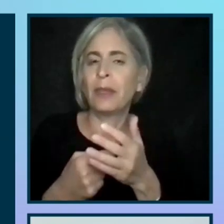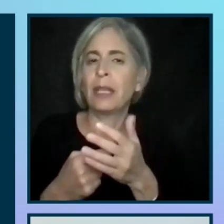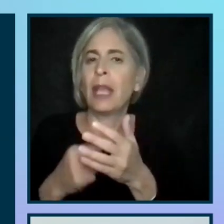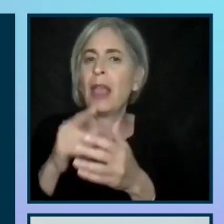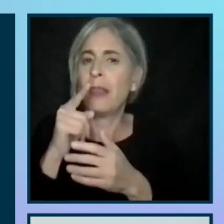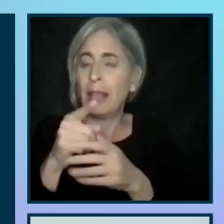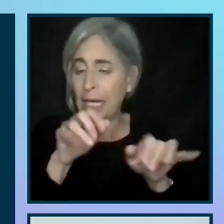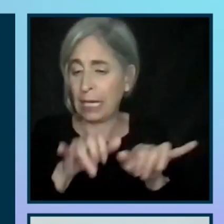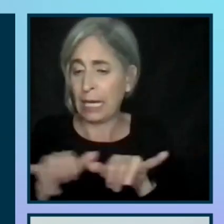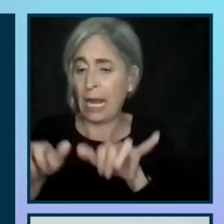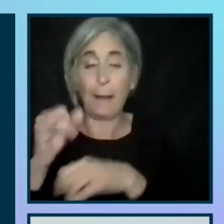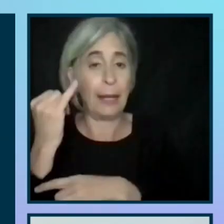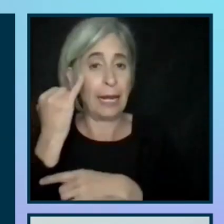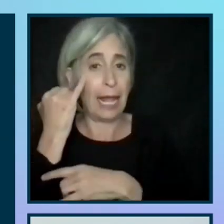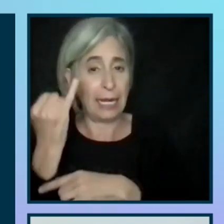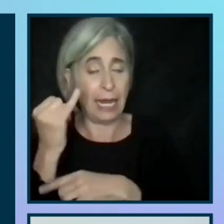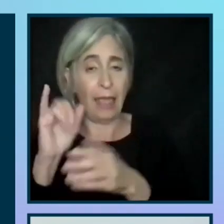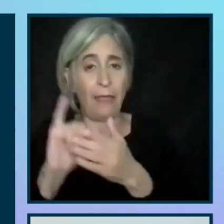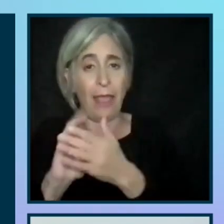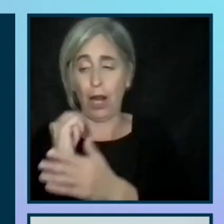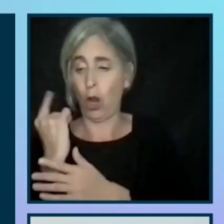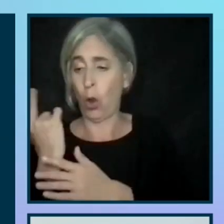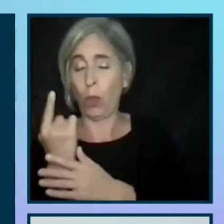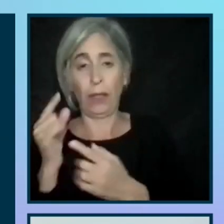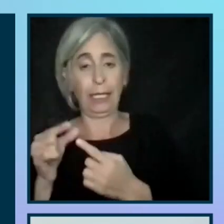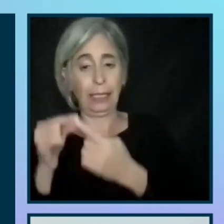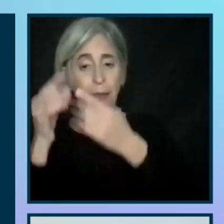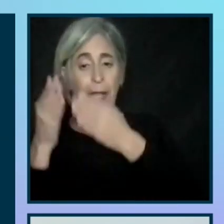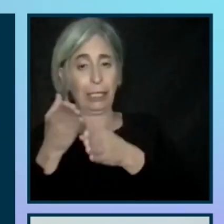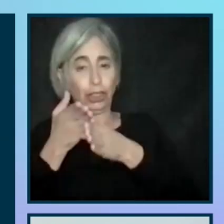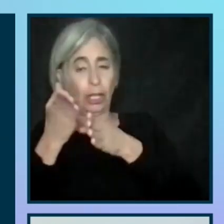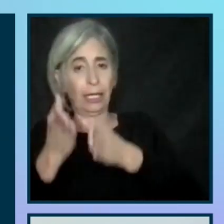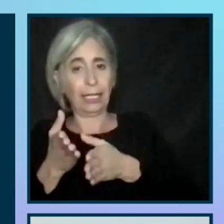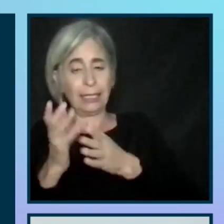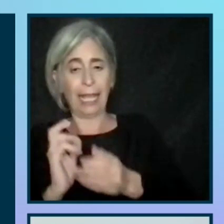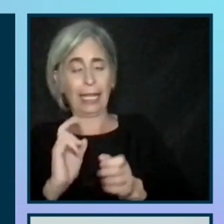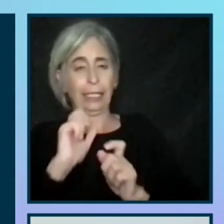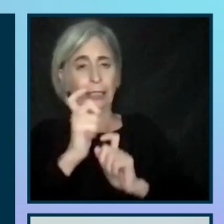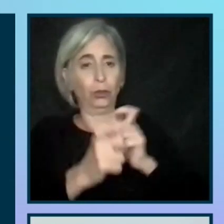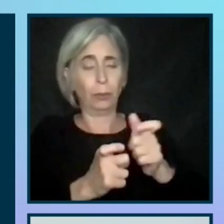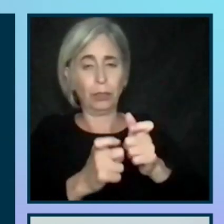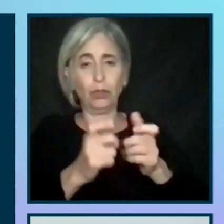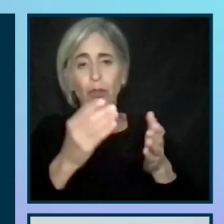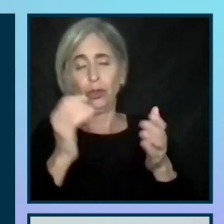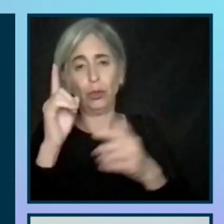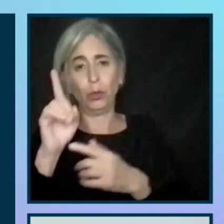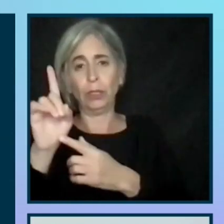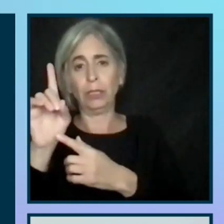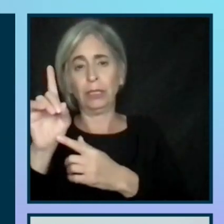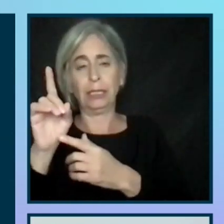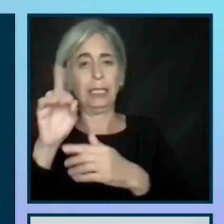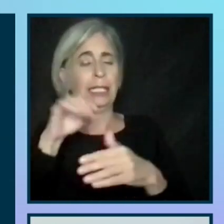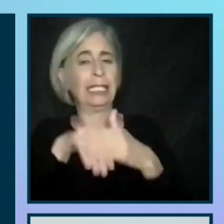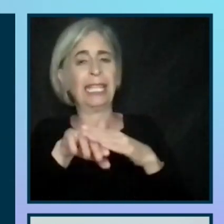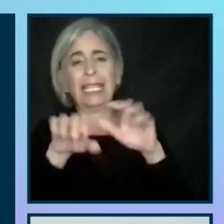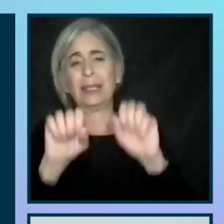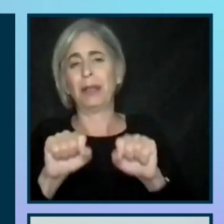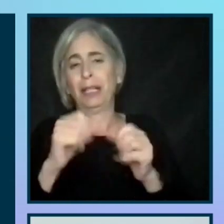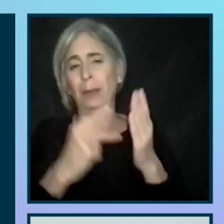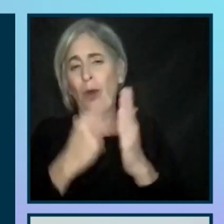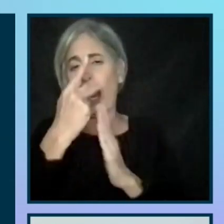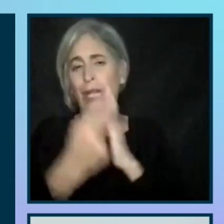common idea that only a specialist can contribute to an accessibility project. That's certainly not